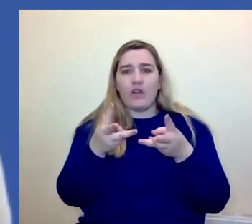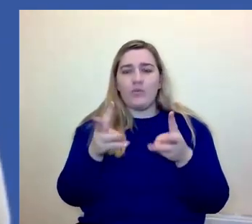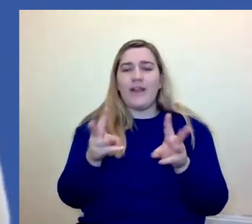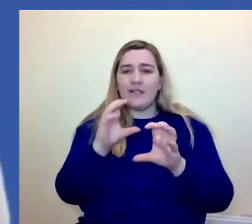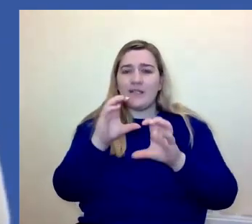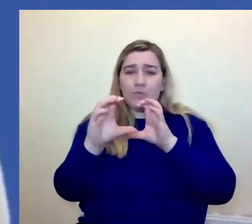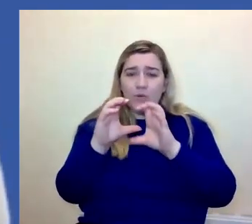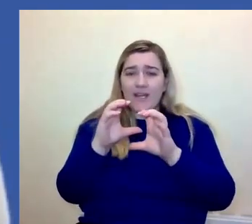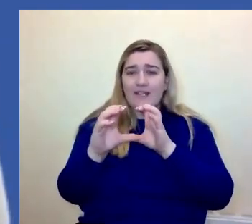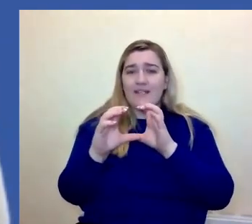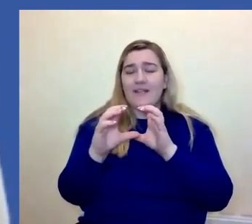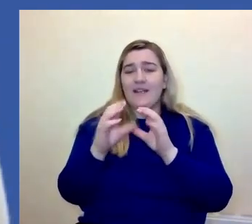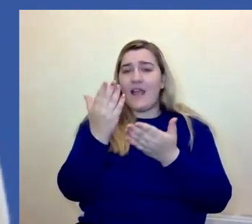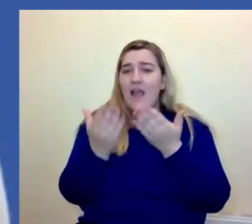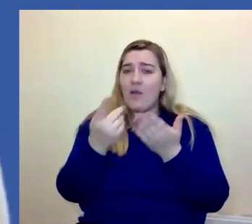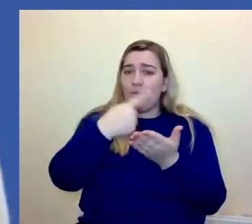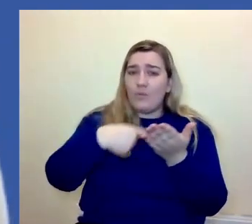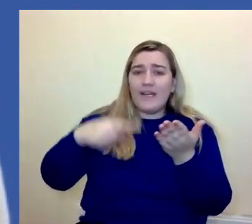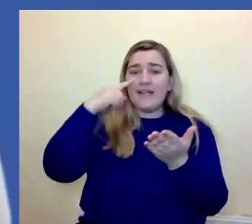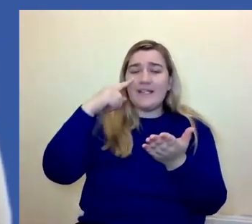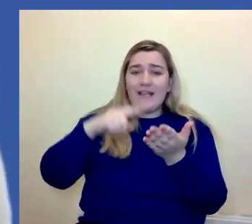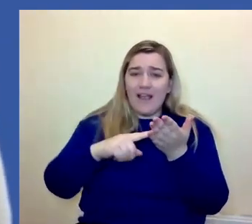how we decide these